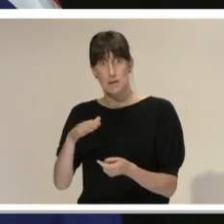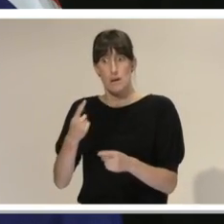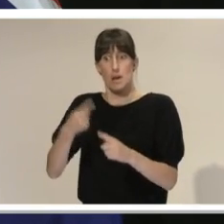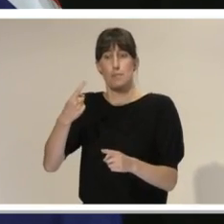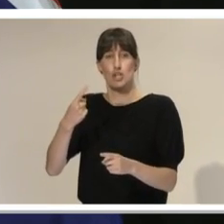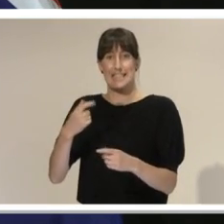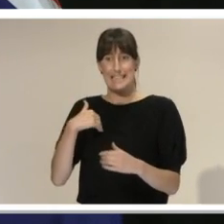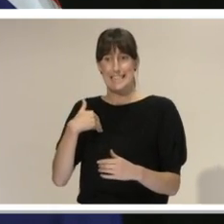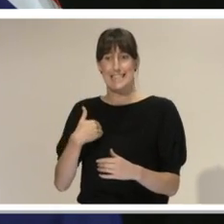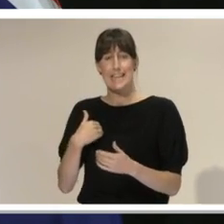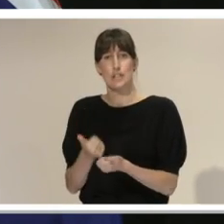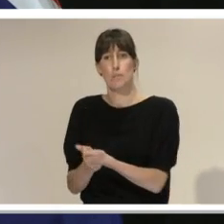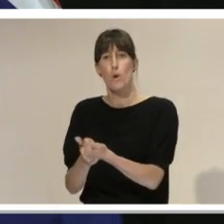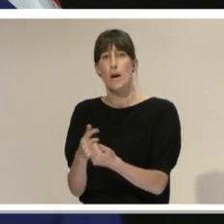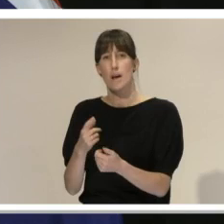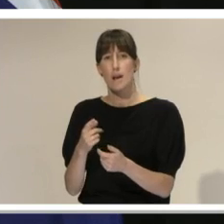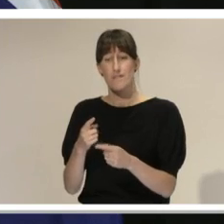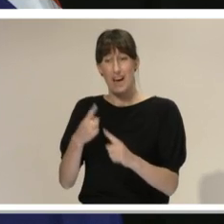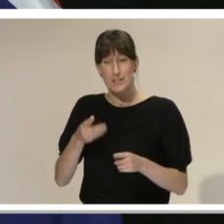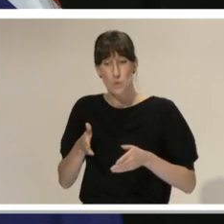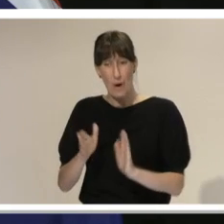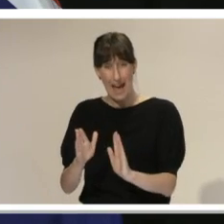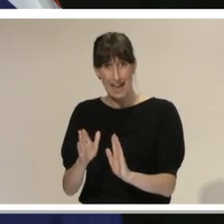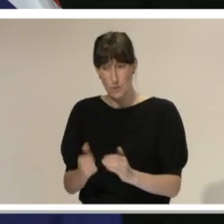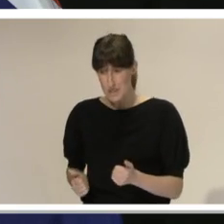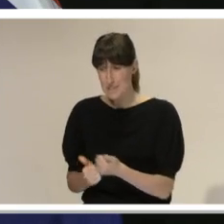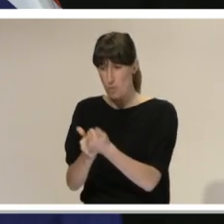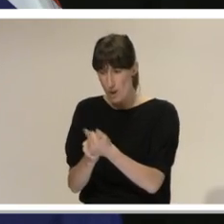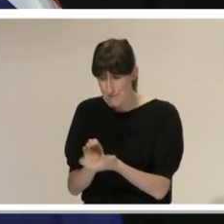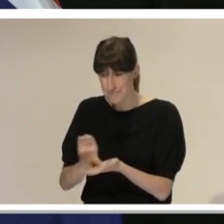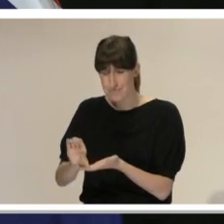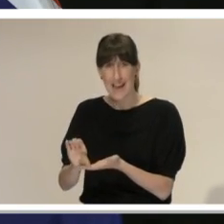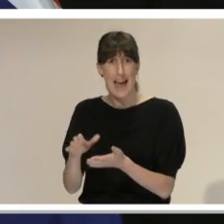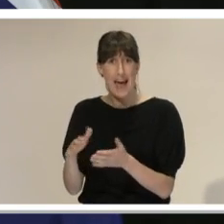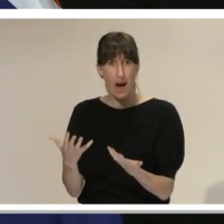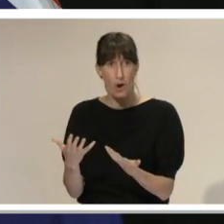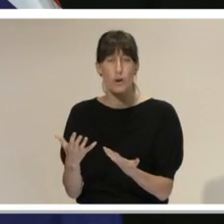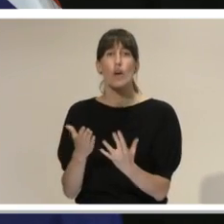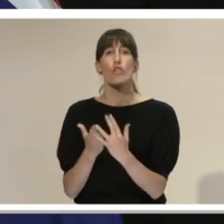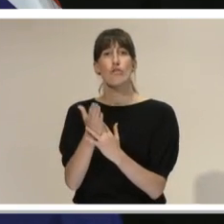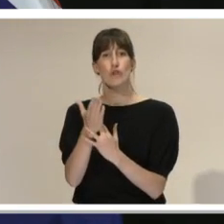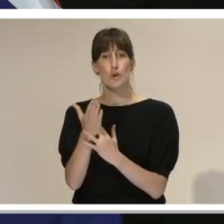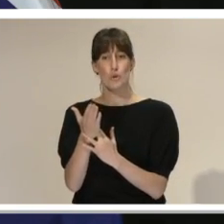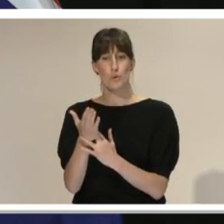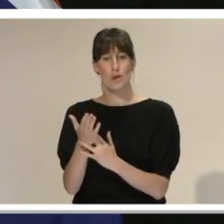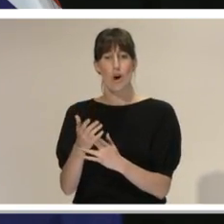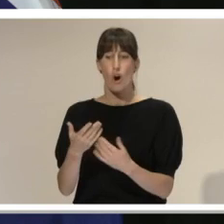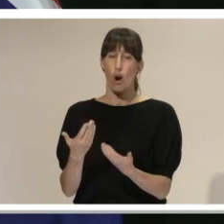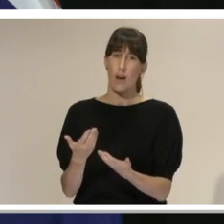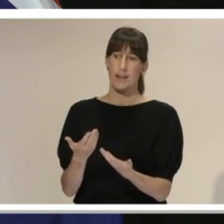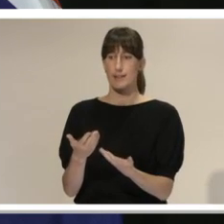the fastest way that we could get that support in terms of accommodation, immediate food needs and so on was through that support on the ground